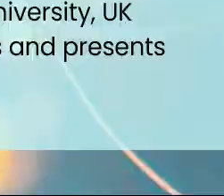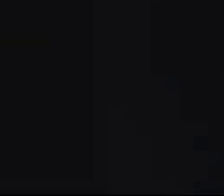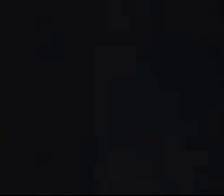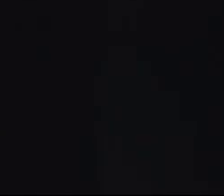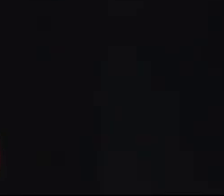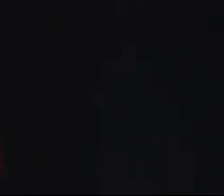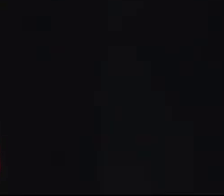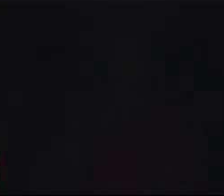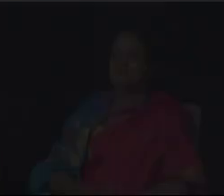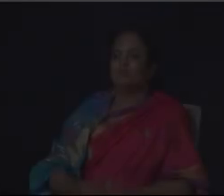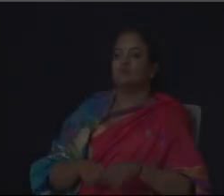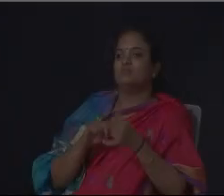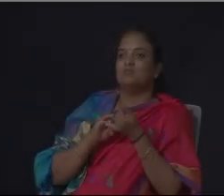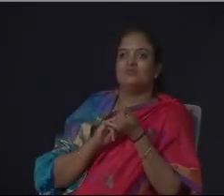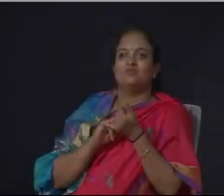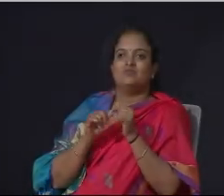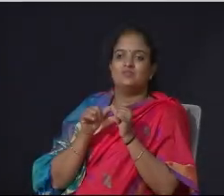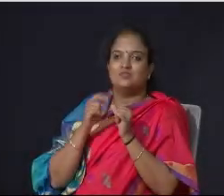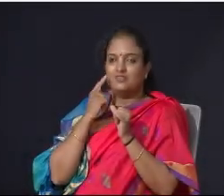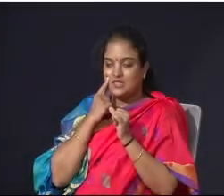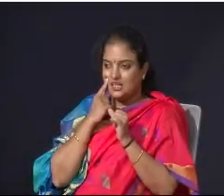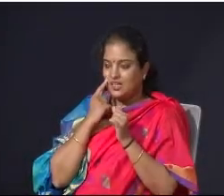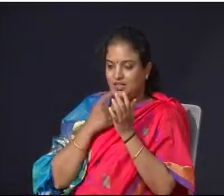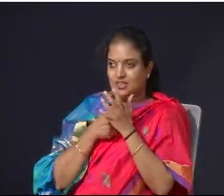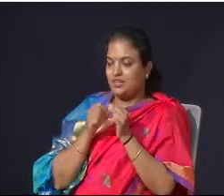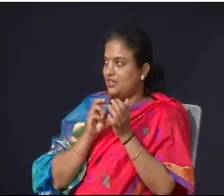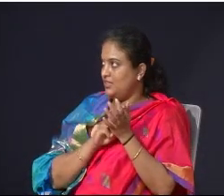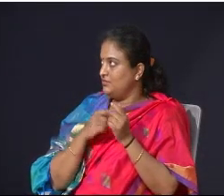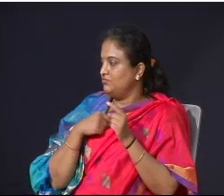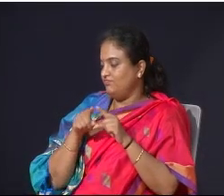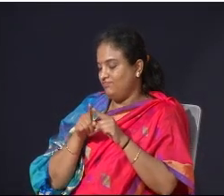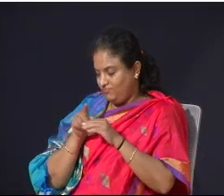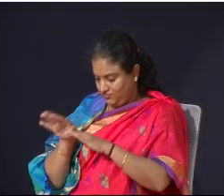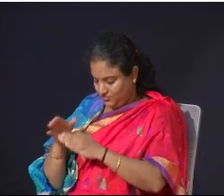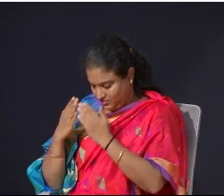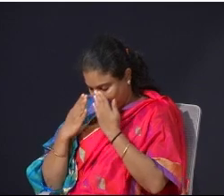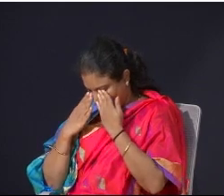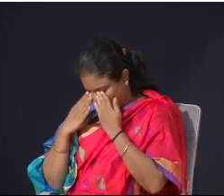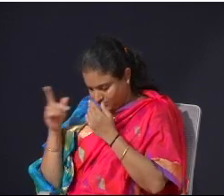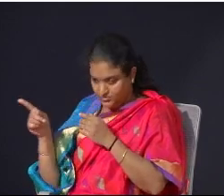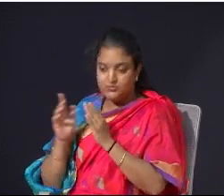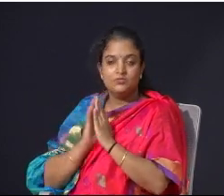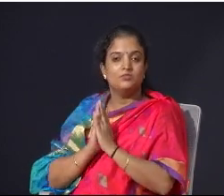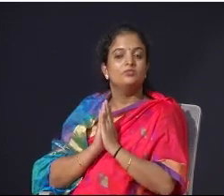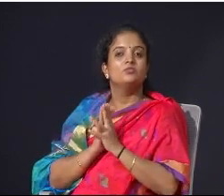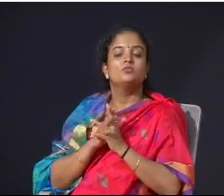Sai Ram, my most humble salutations at the lotus feet of our Lord Bhagwan Satya Sai